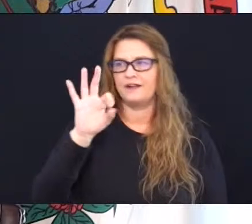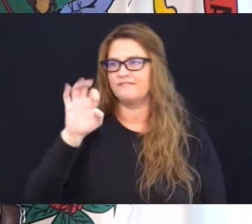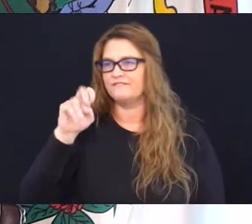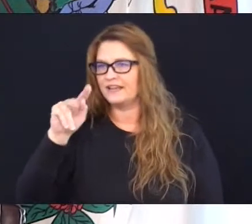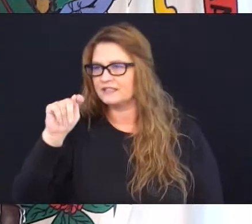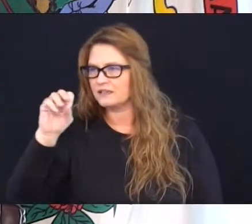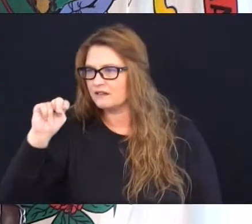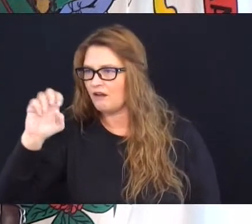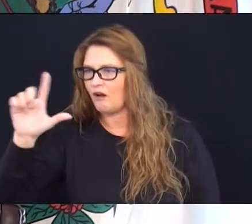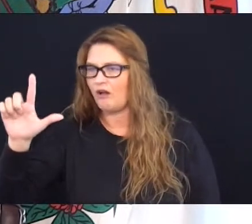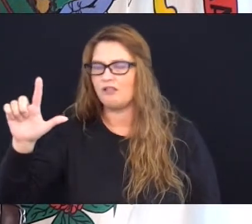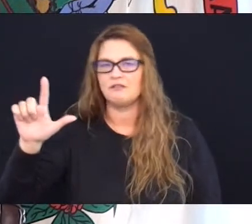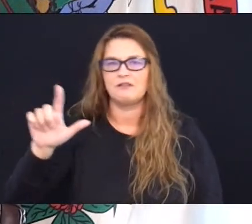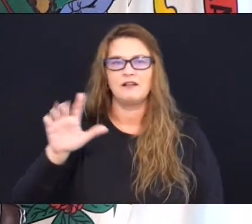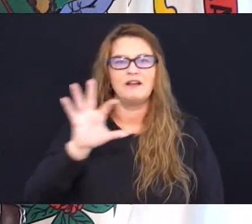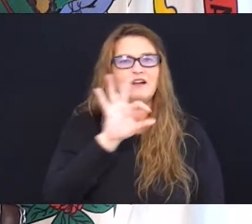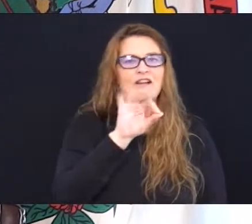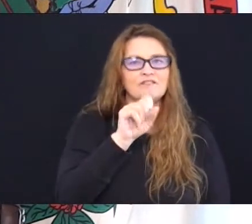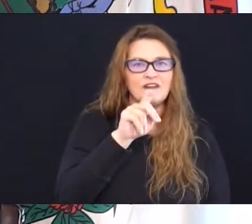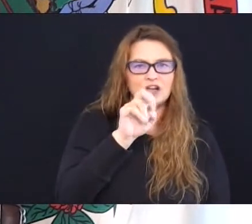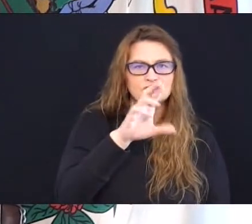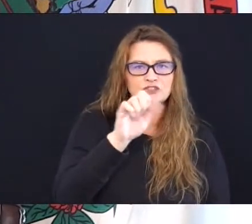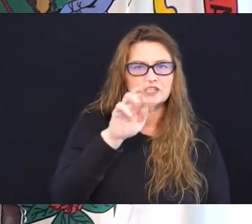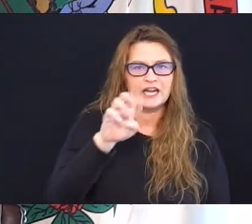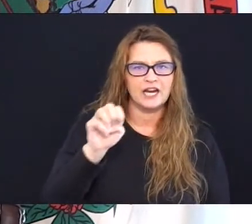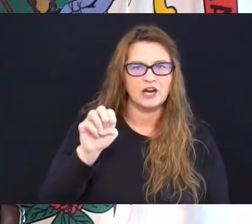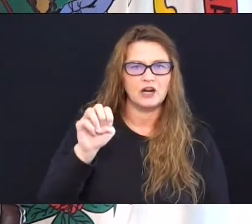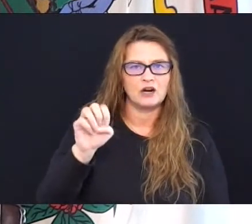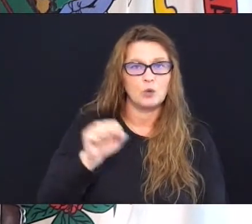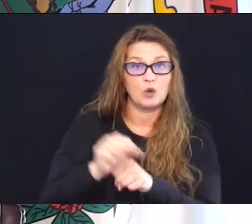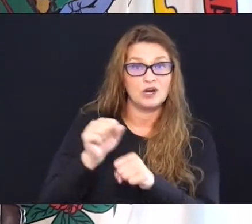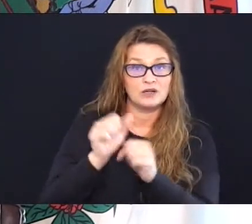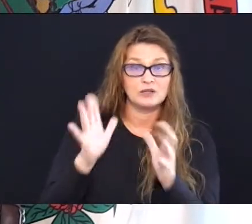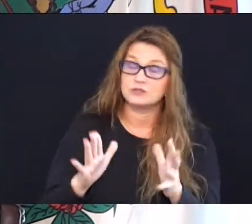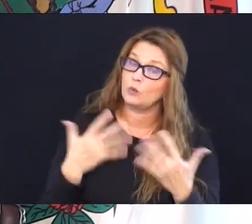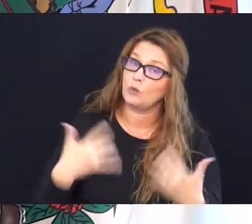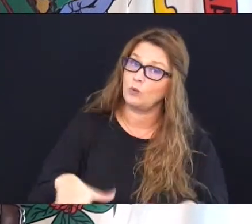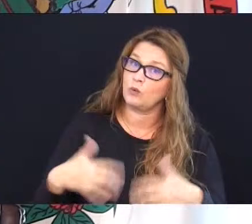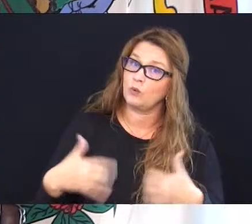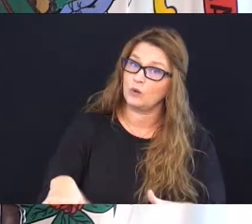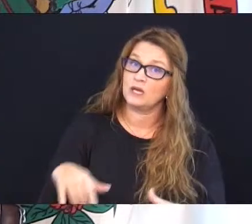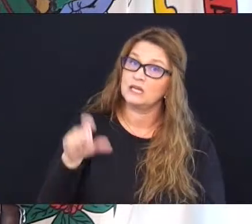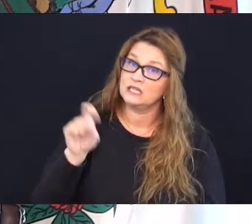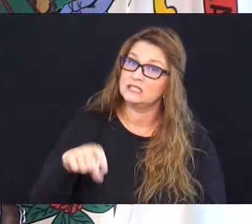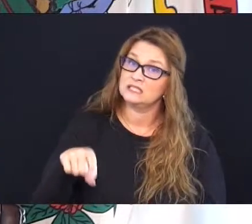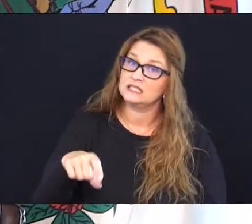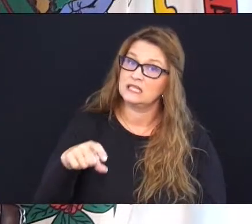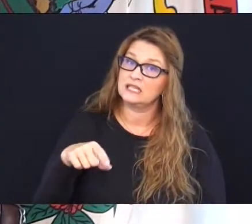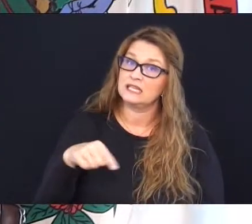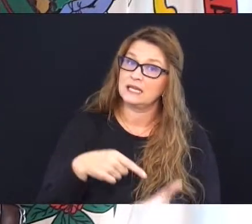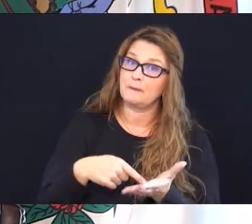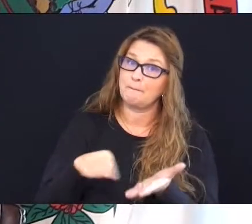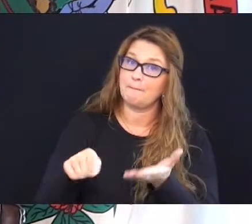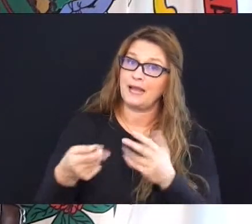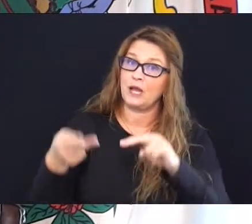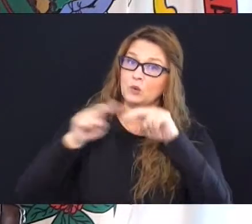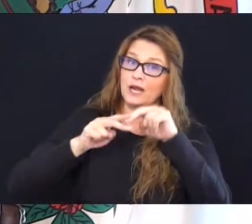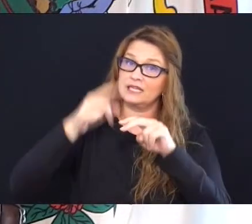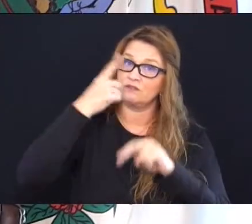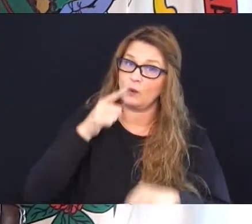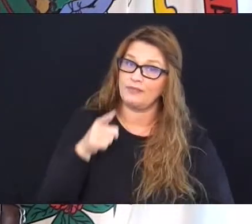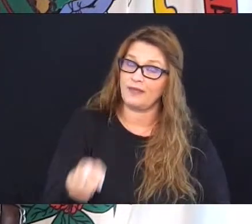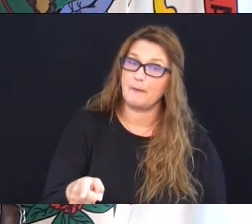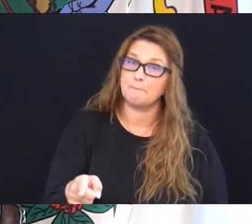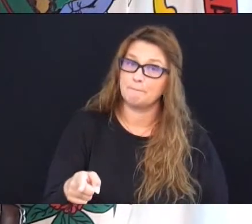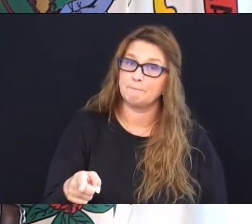and foster care, workers especially, that we surely need to get that pay raise across the finish line. I